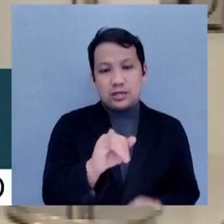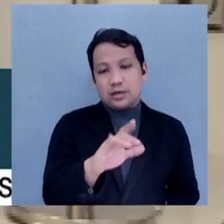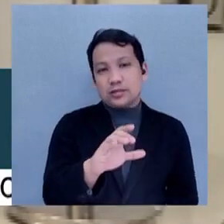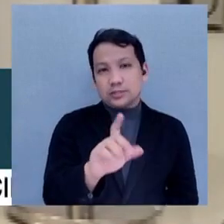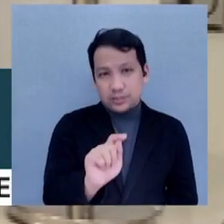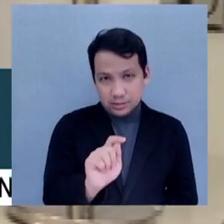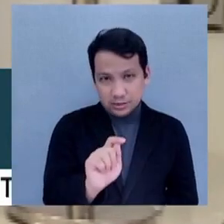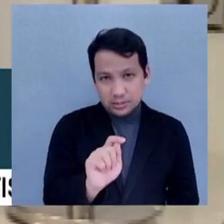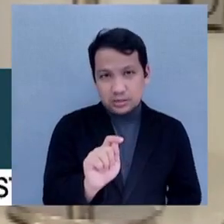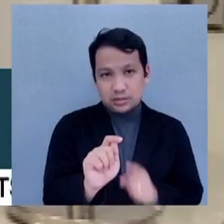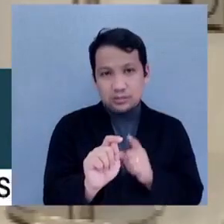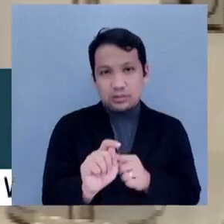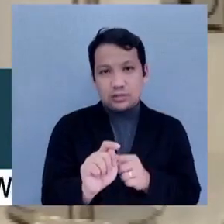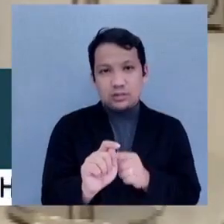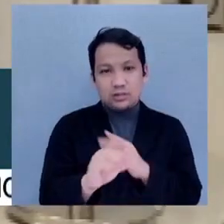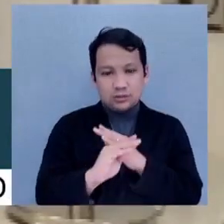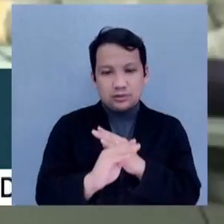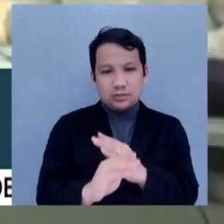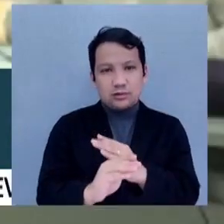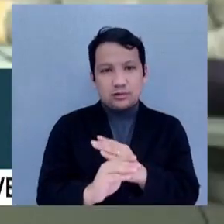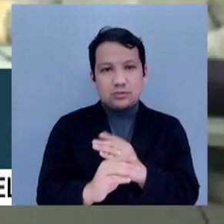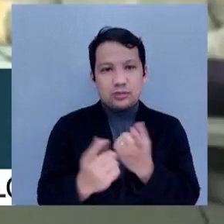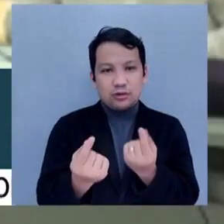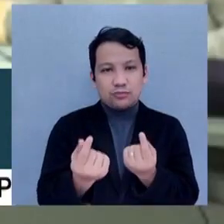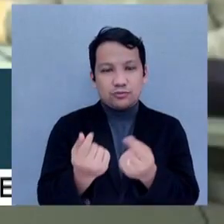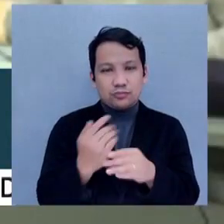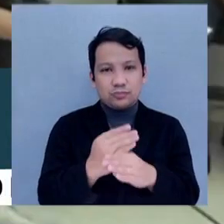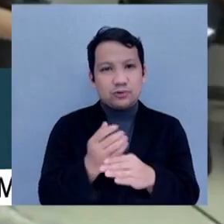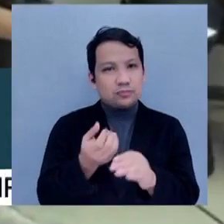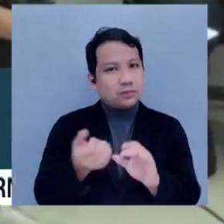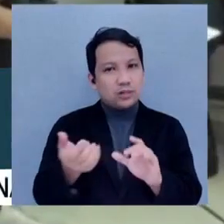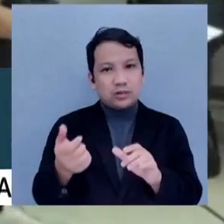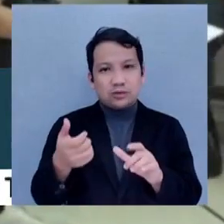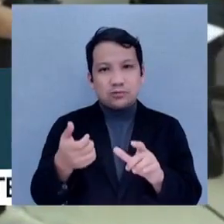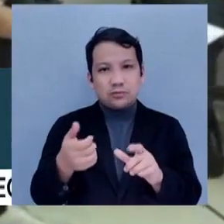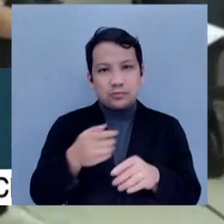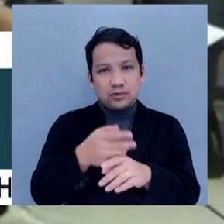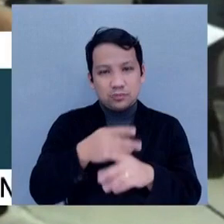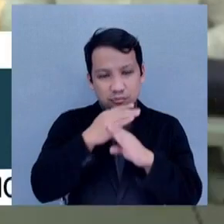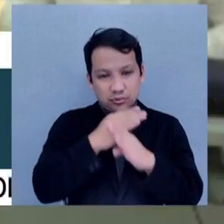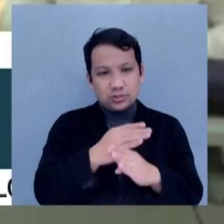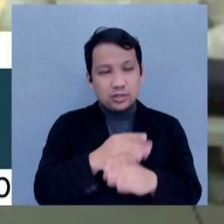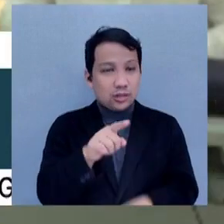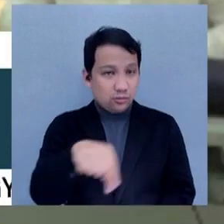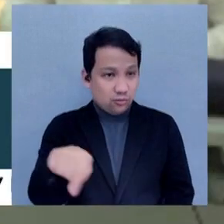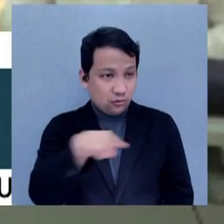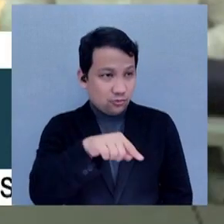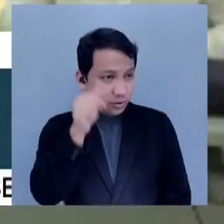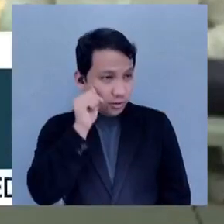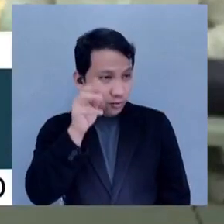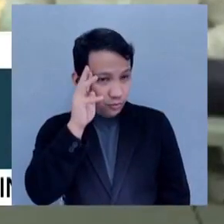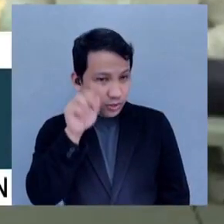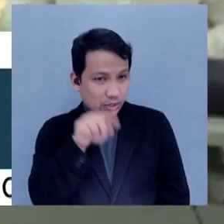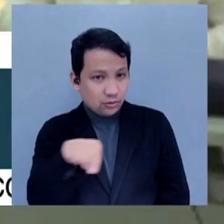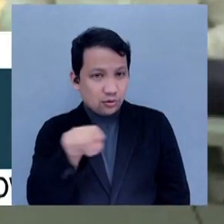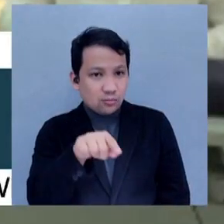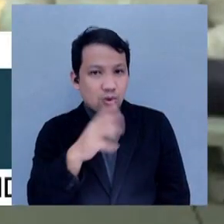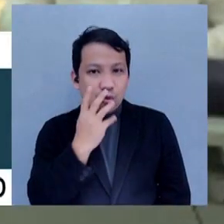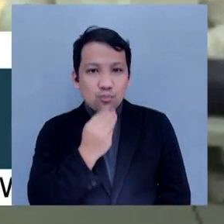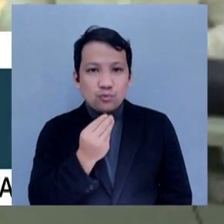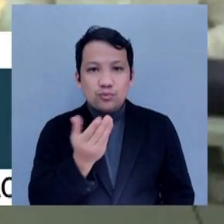to prevent further dissemination. Let's be vigilant lang. Hopefully, ma-determine na lang ng public, diba?